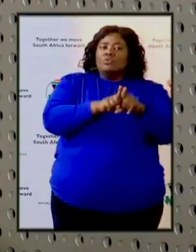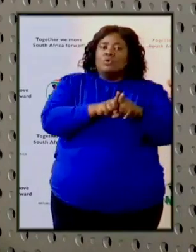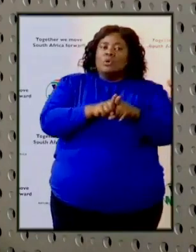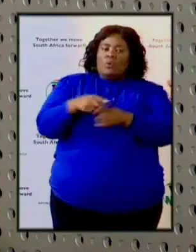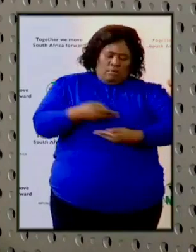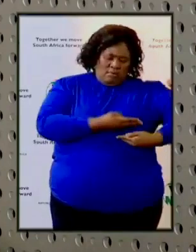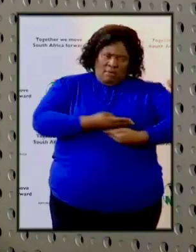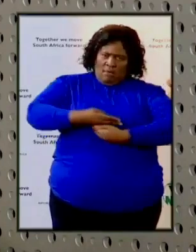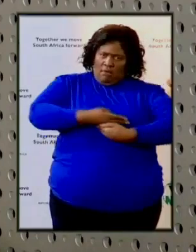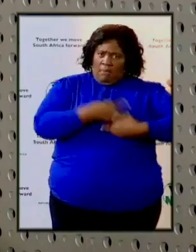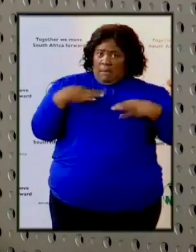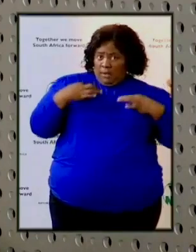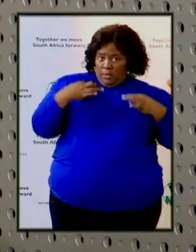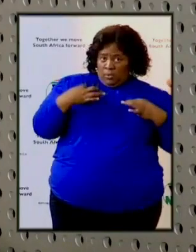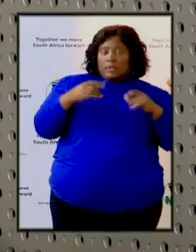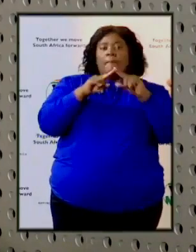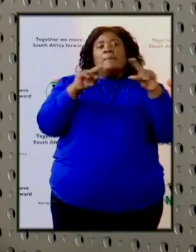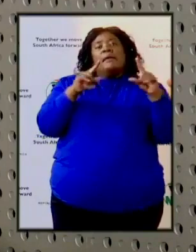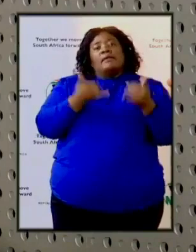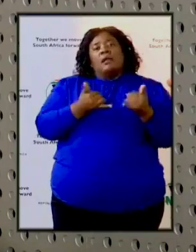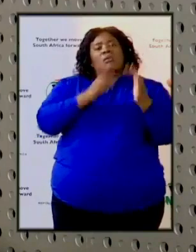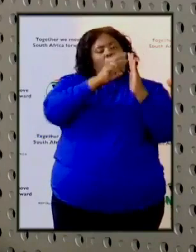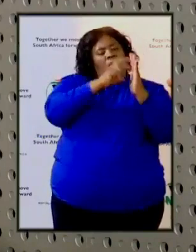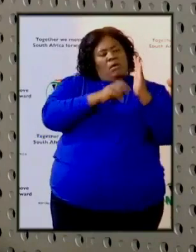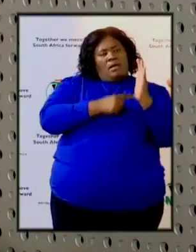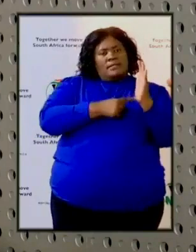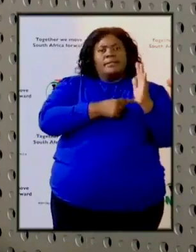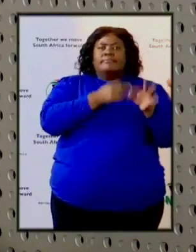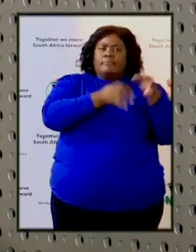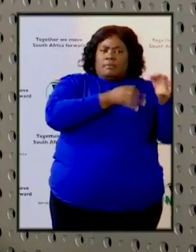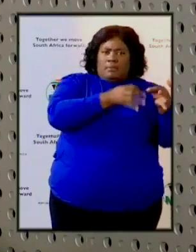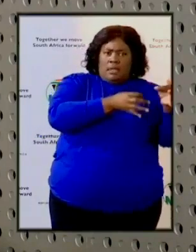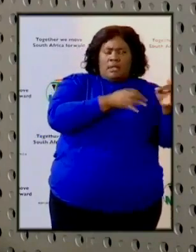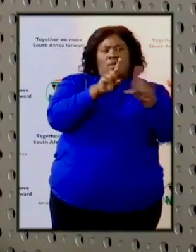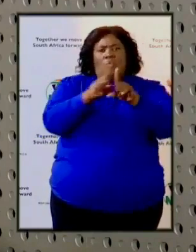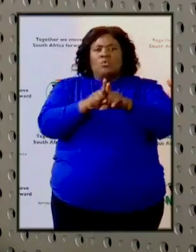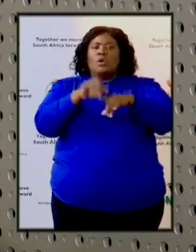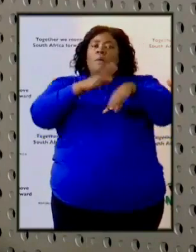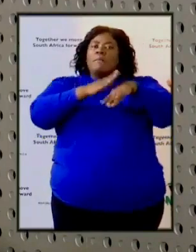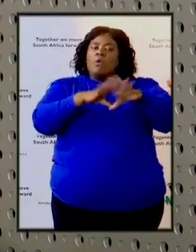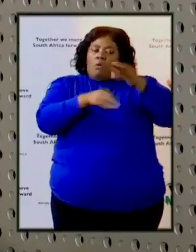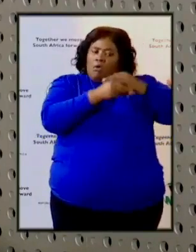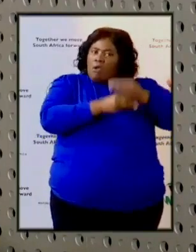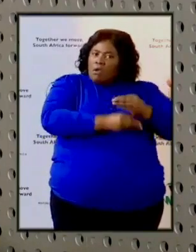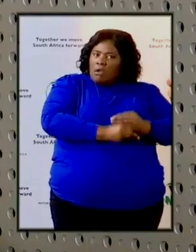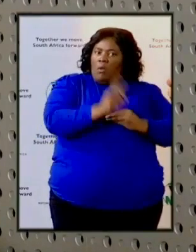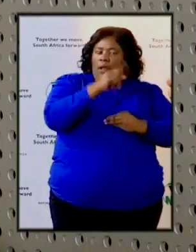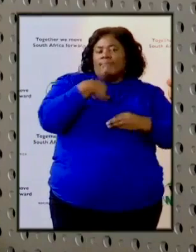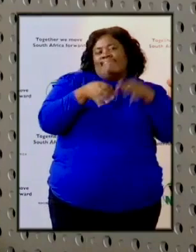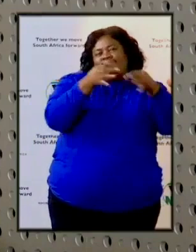as I talk about regulations, I will also say what more things we can now buy.